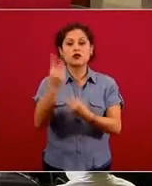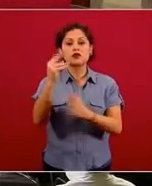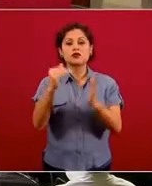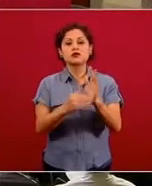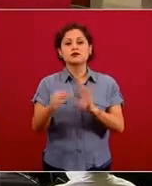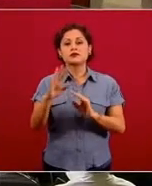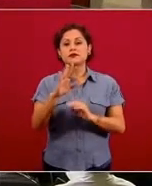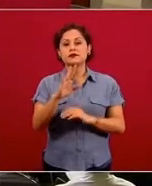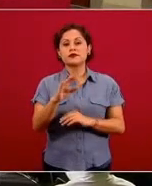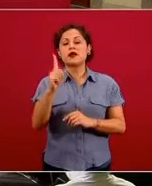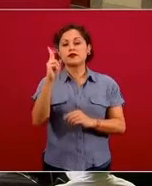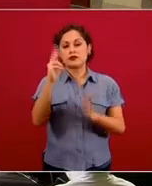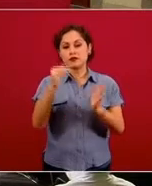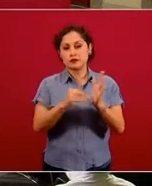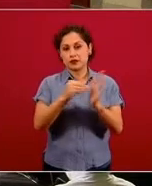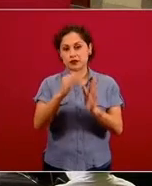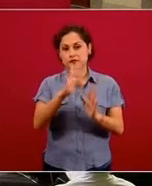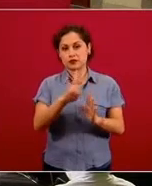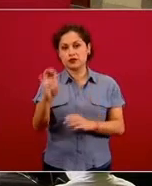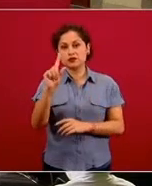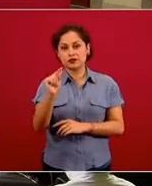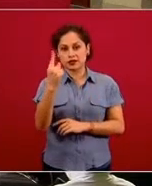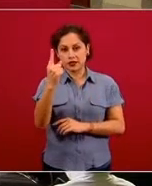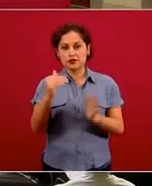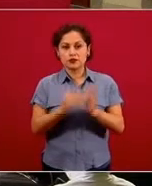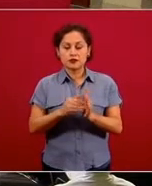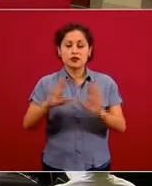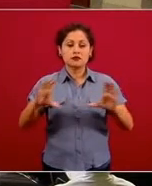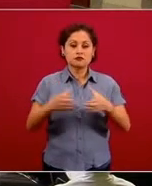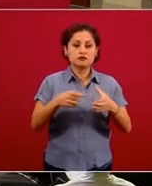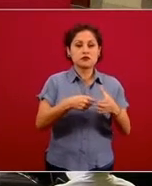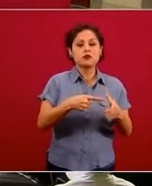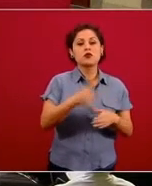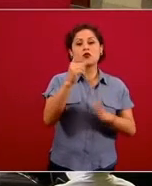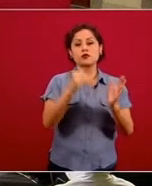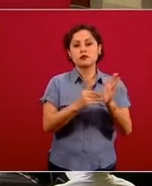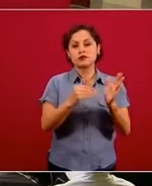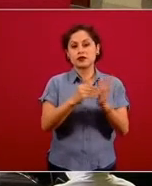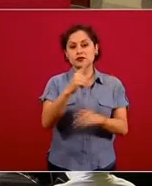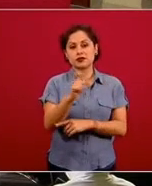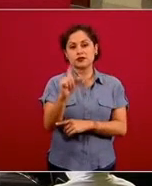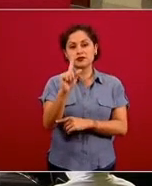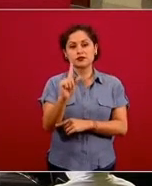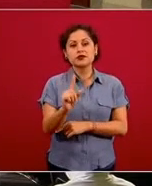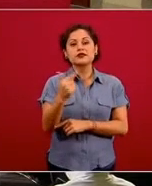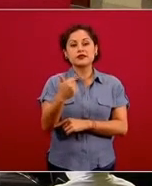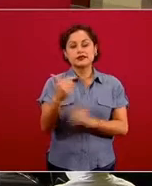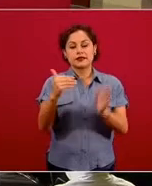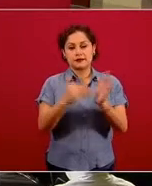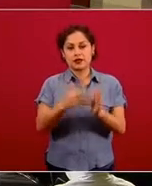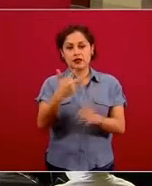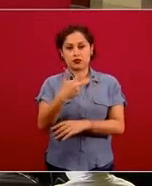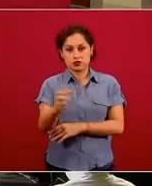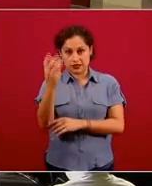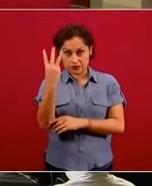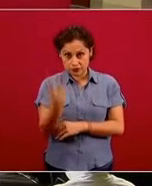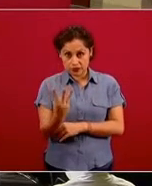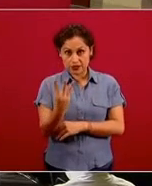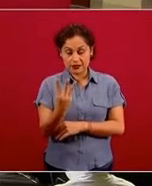most intense phase of the pandemic. So here we have the specific numbers on the screen.